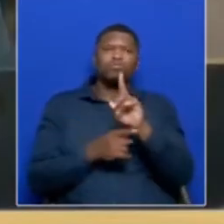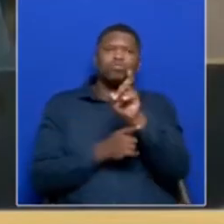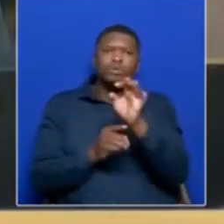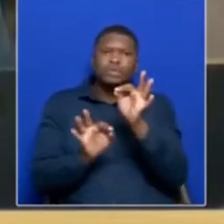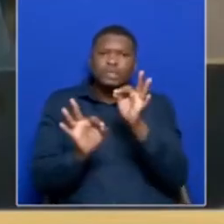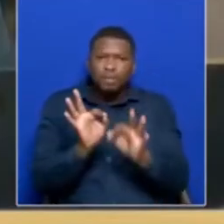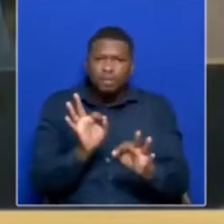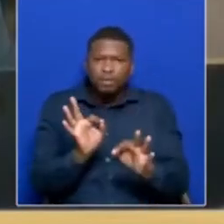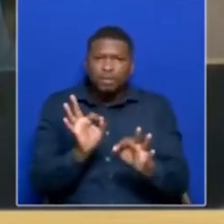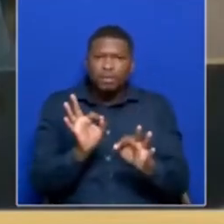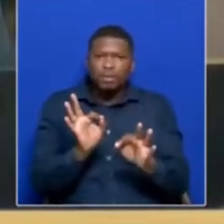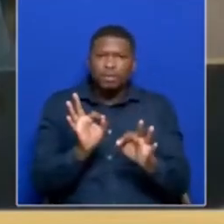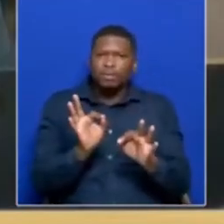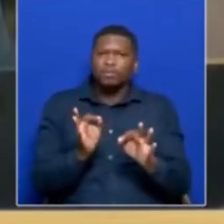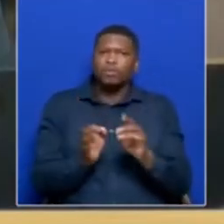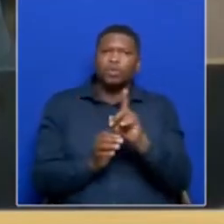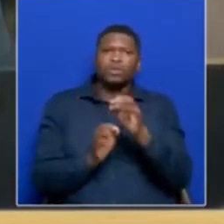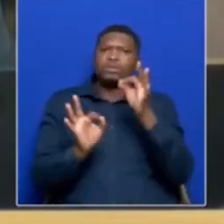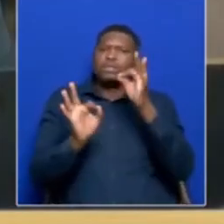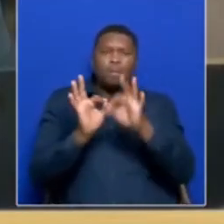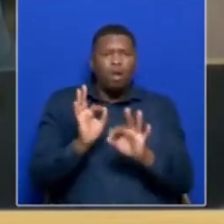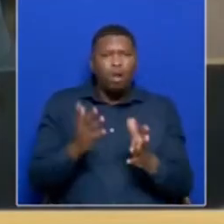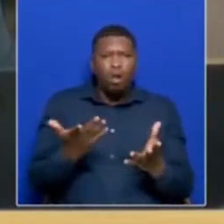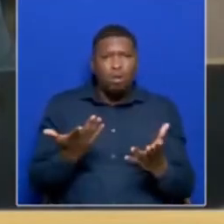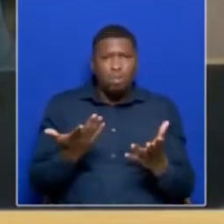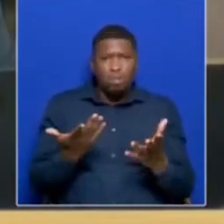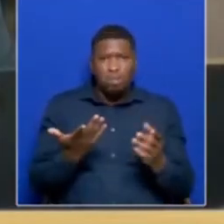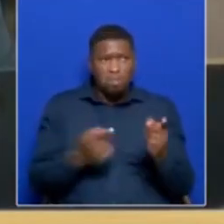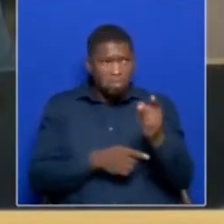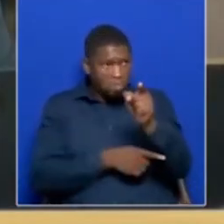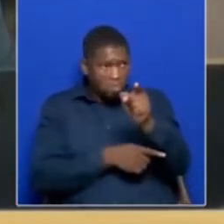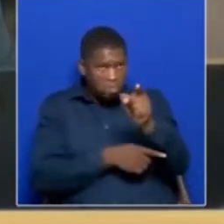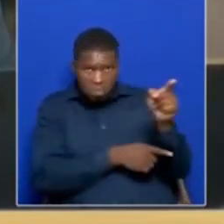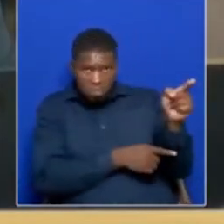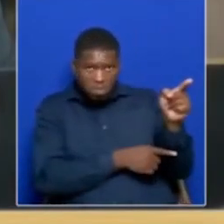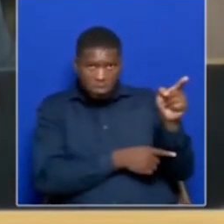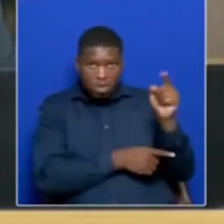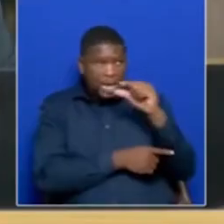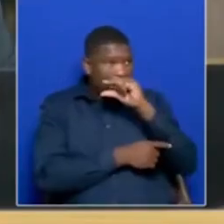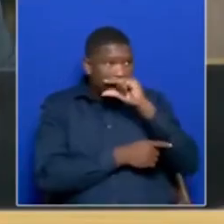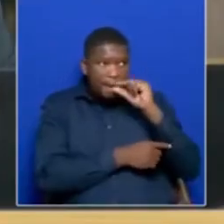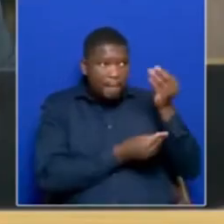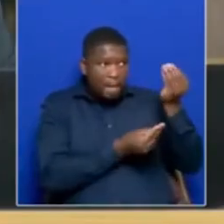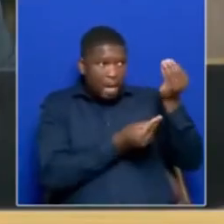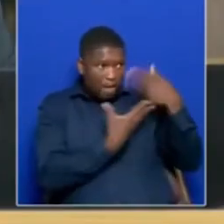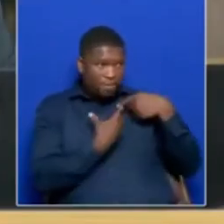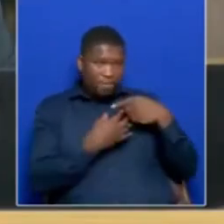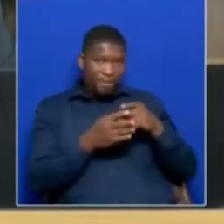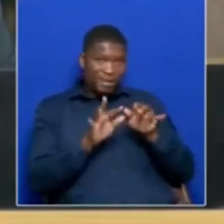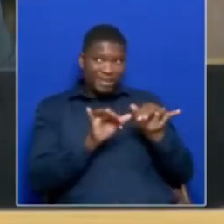E. Yes. Did they give you the same names you gave to the minister?